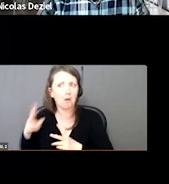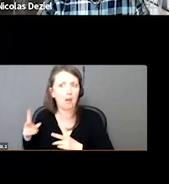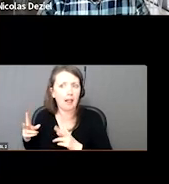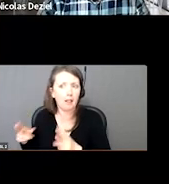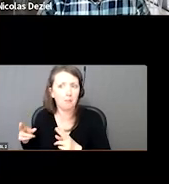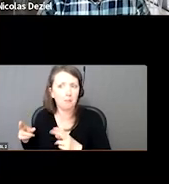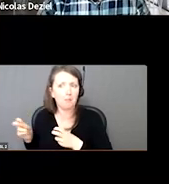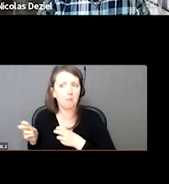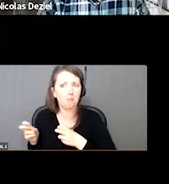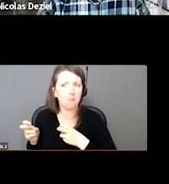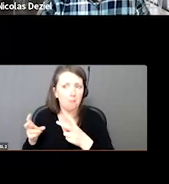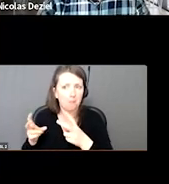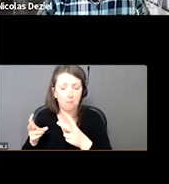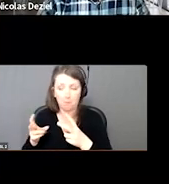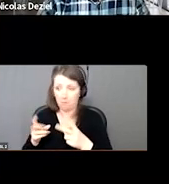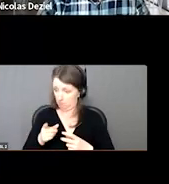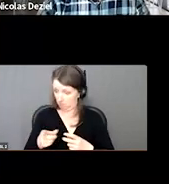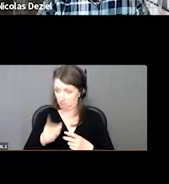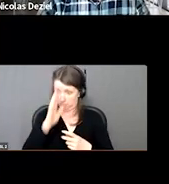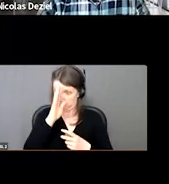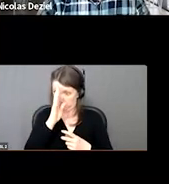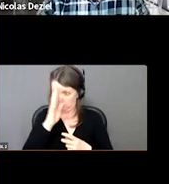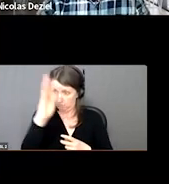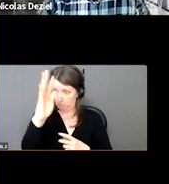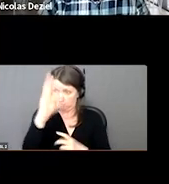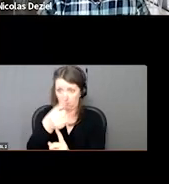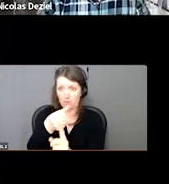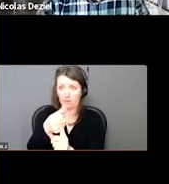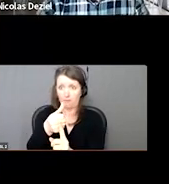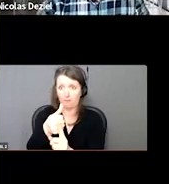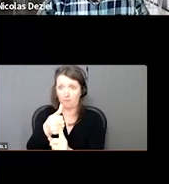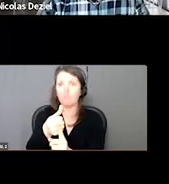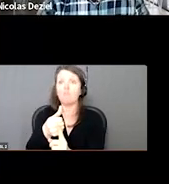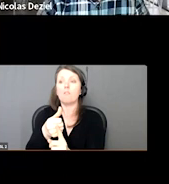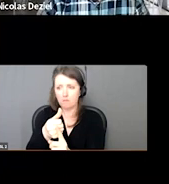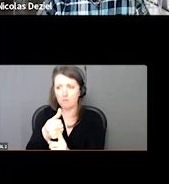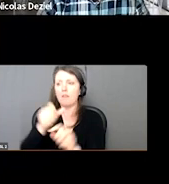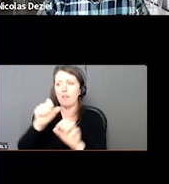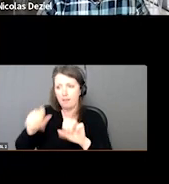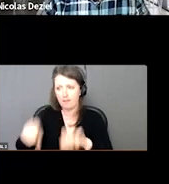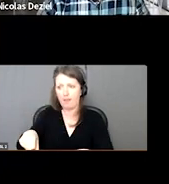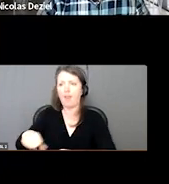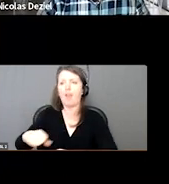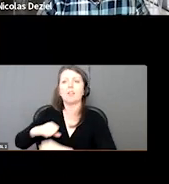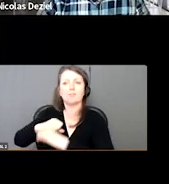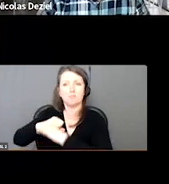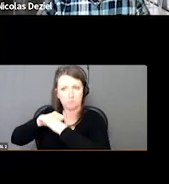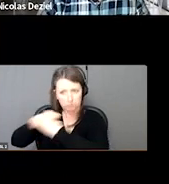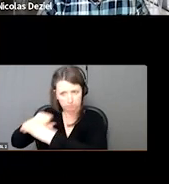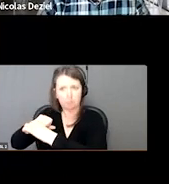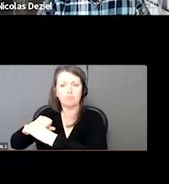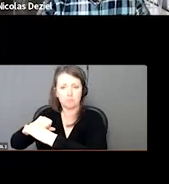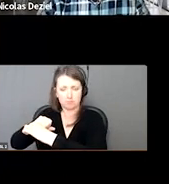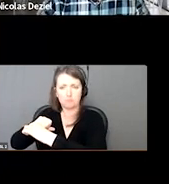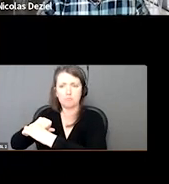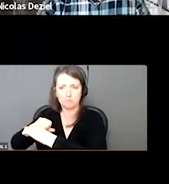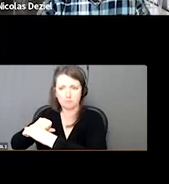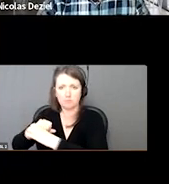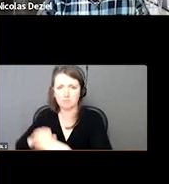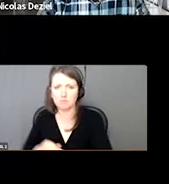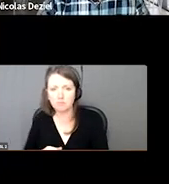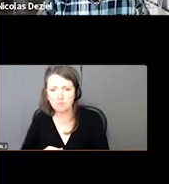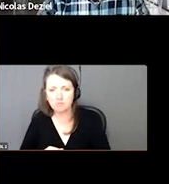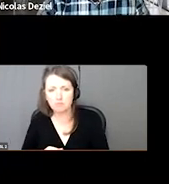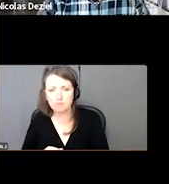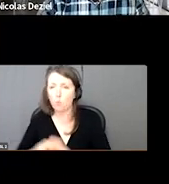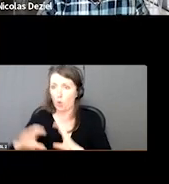all original, you created them, all of these can be protected with copyright. Now, I will get into a bit more about